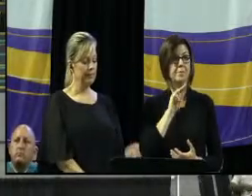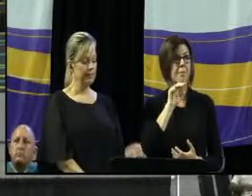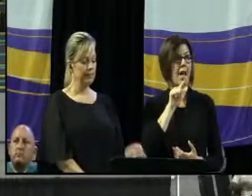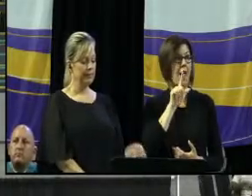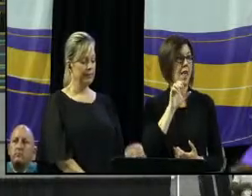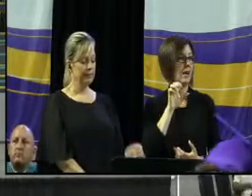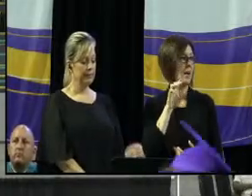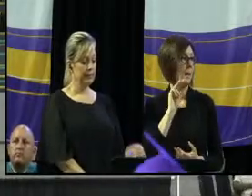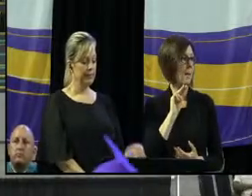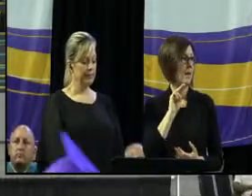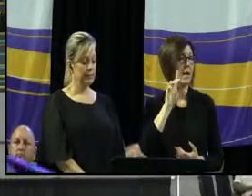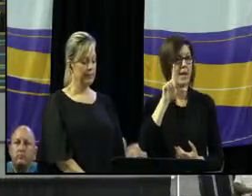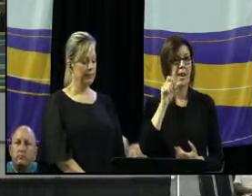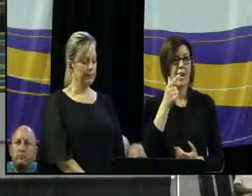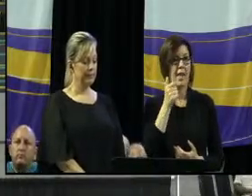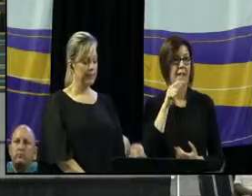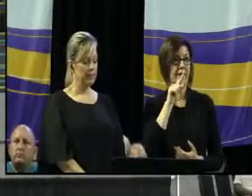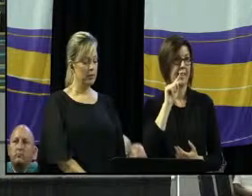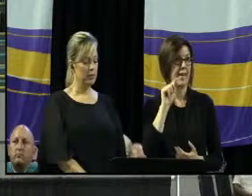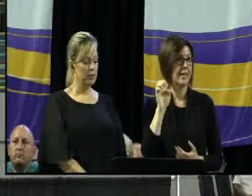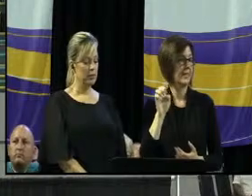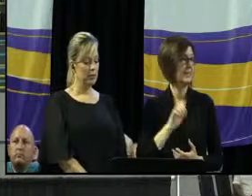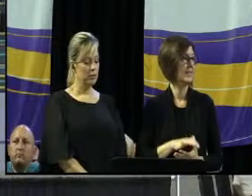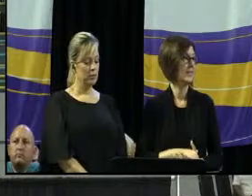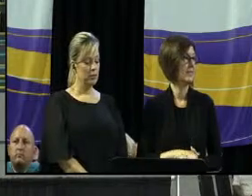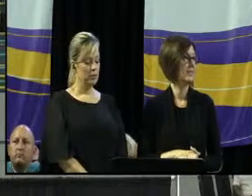Malcolm Asai Leggett.